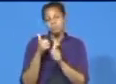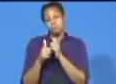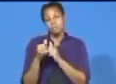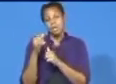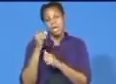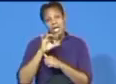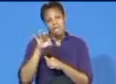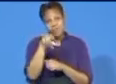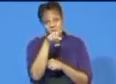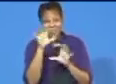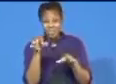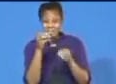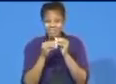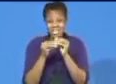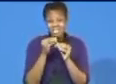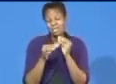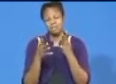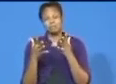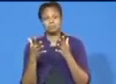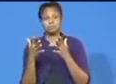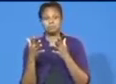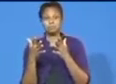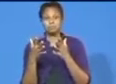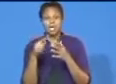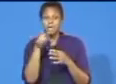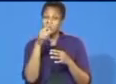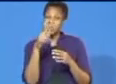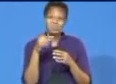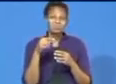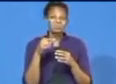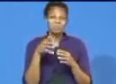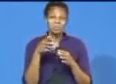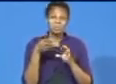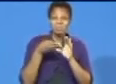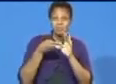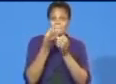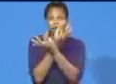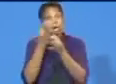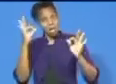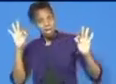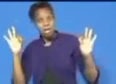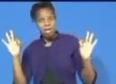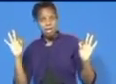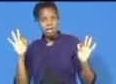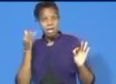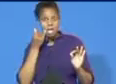if you could have fixed it, you would still not be in it.